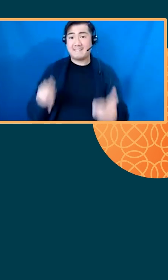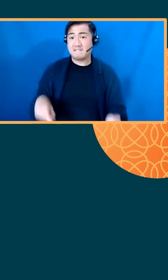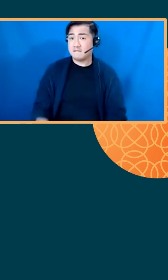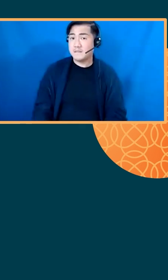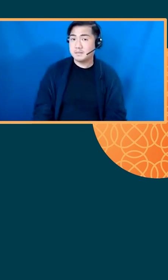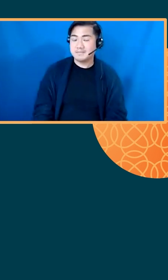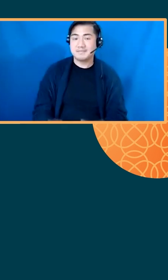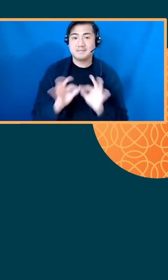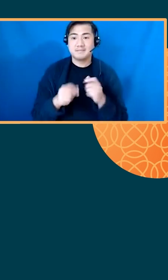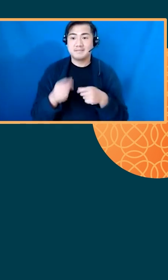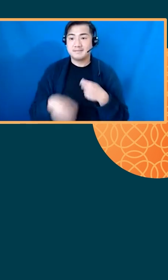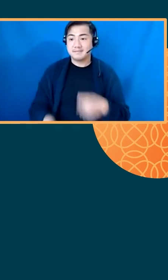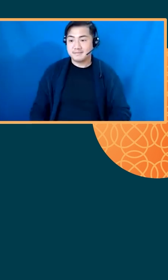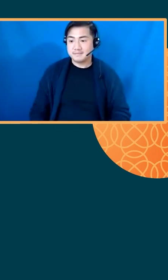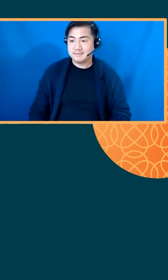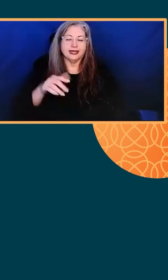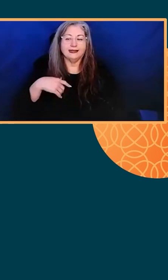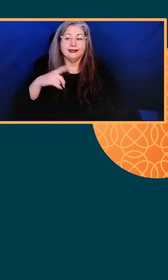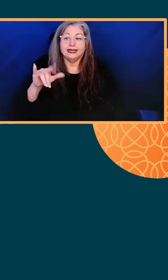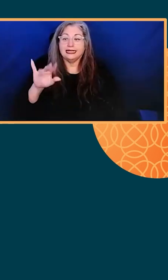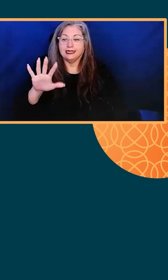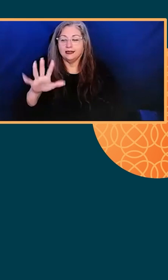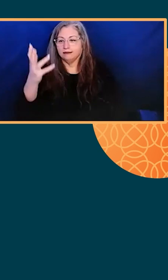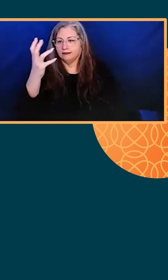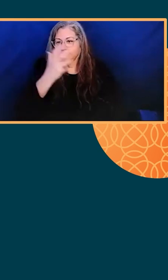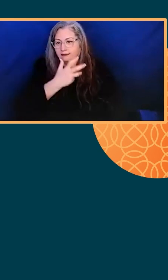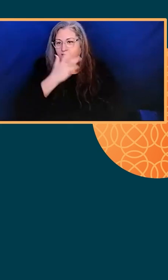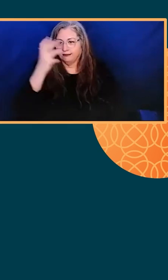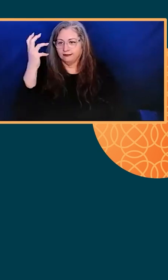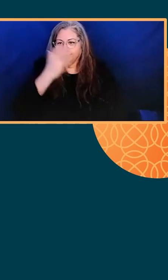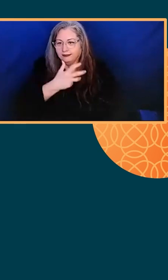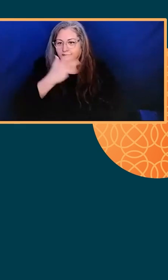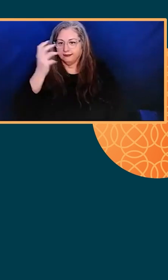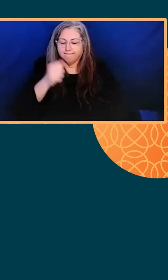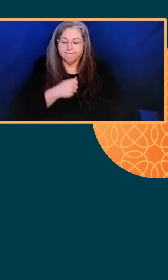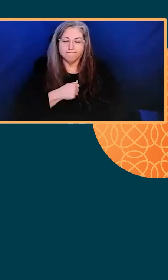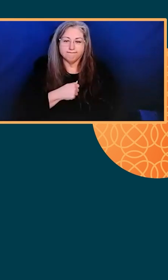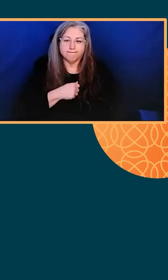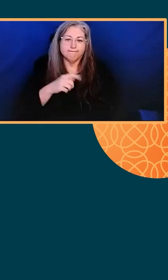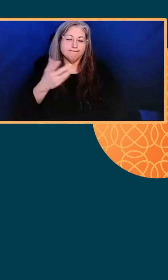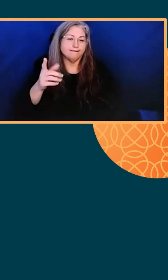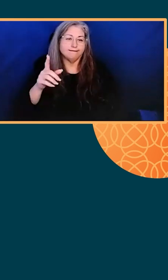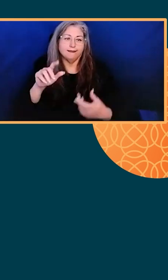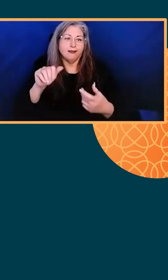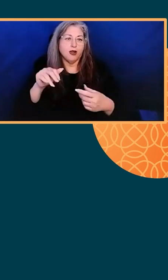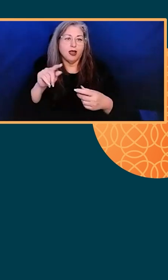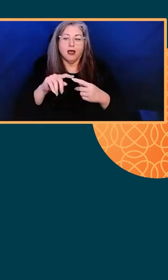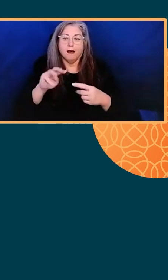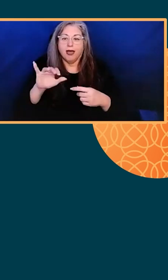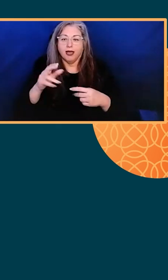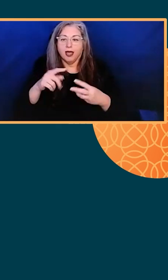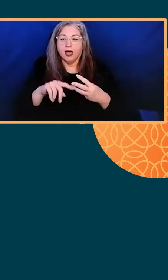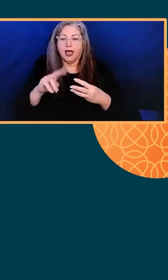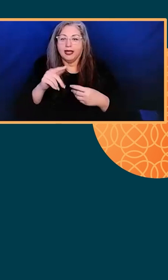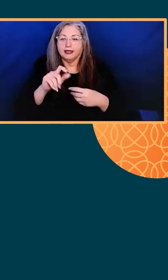This is Lindsey. Wow. As always, Aparna, Micah, Hazel,